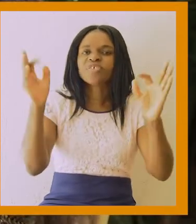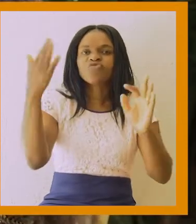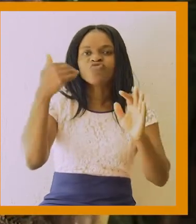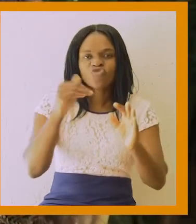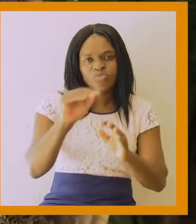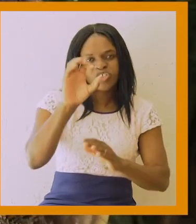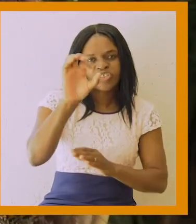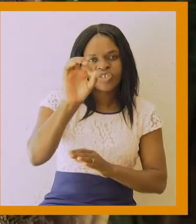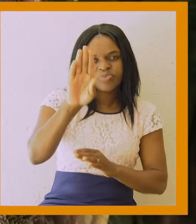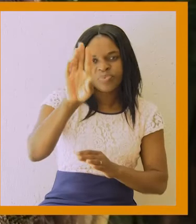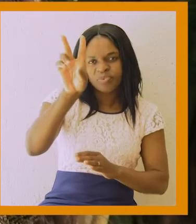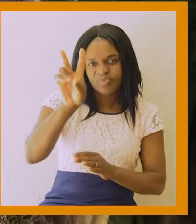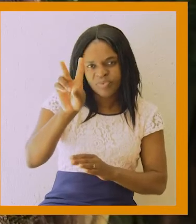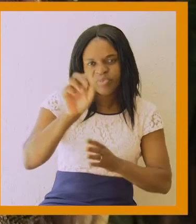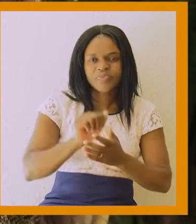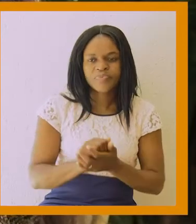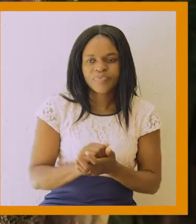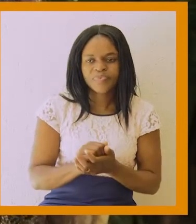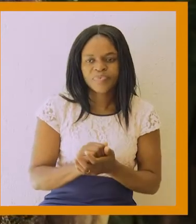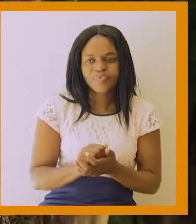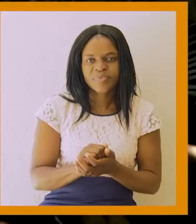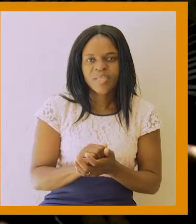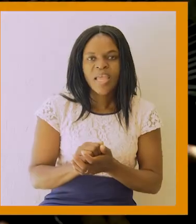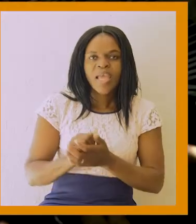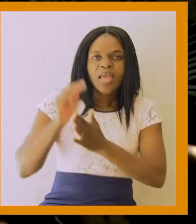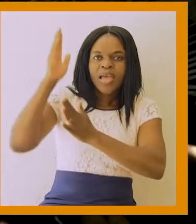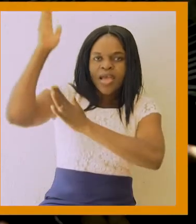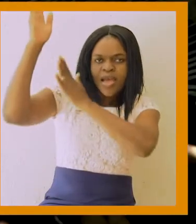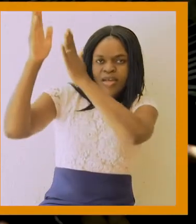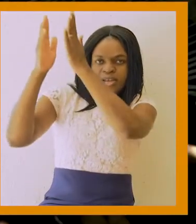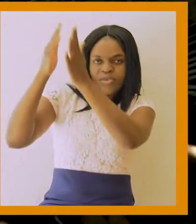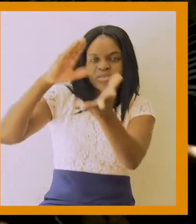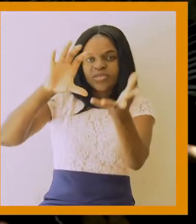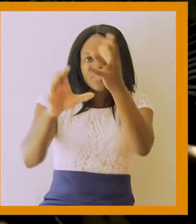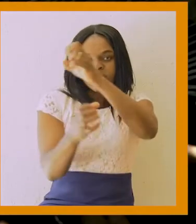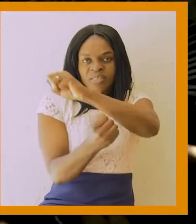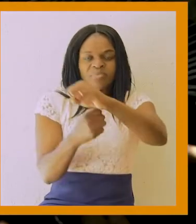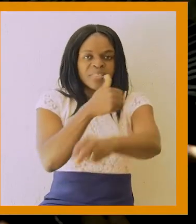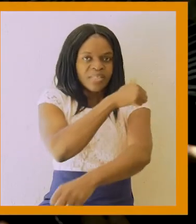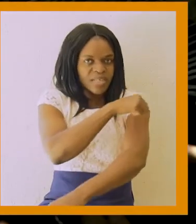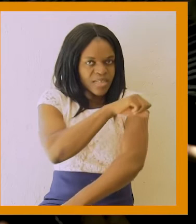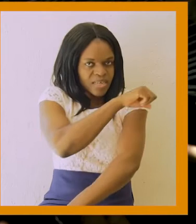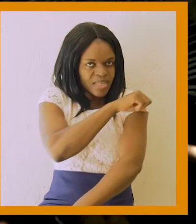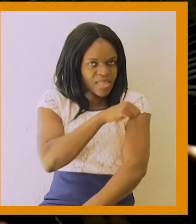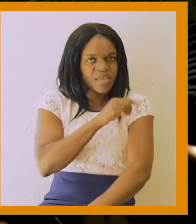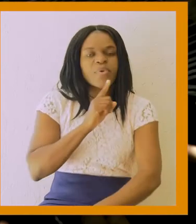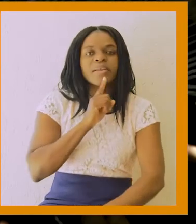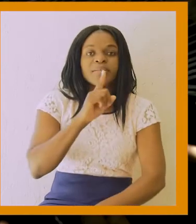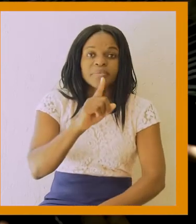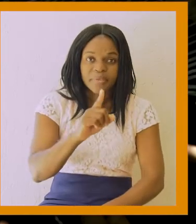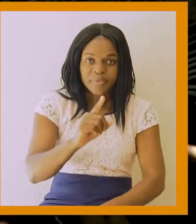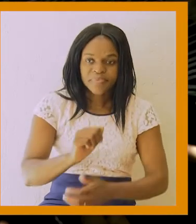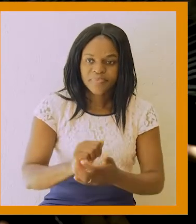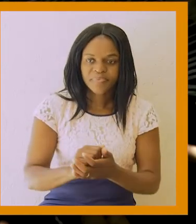is free from sexual gender-based violence. What is your key message? At ARC, we envisage a society